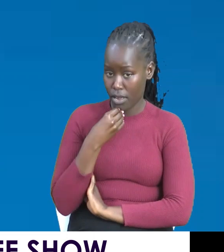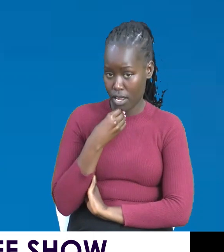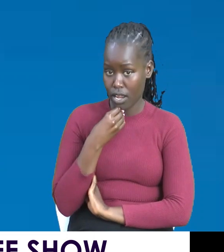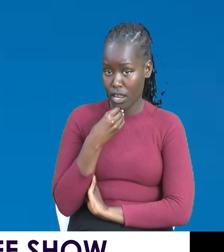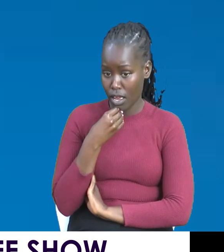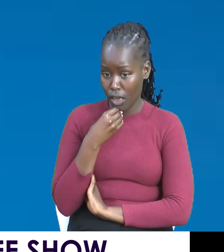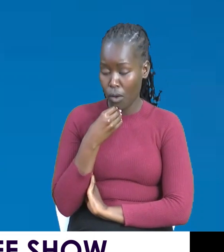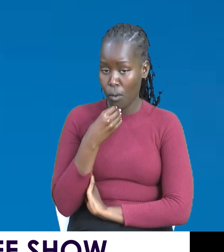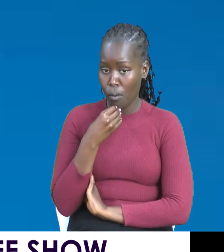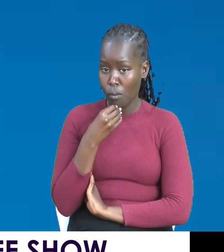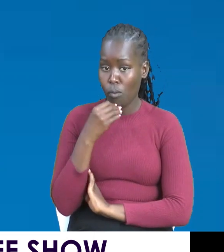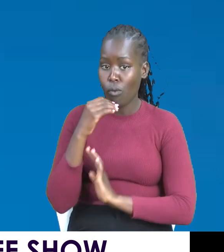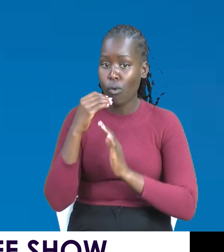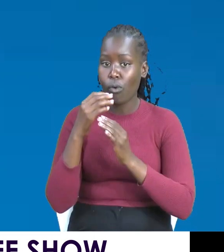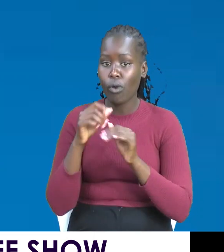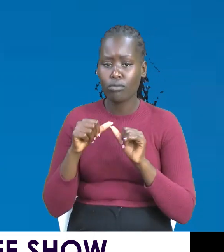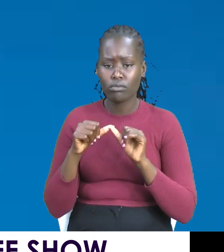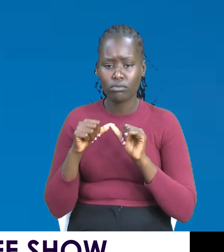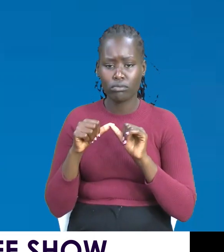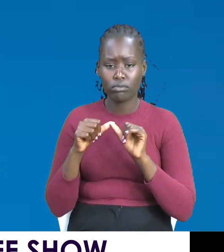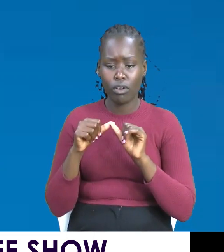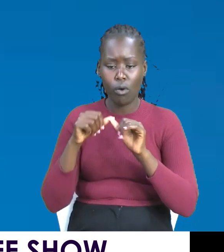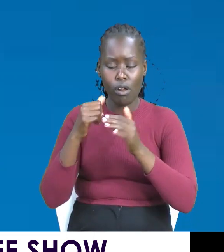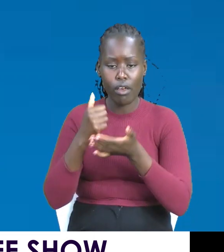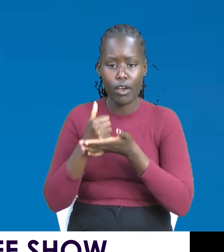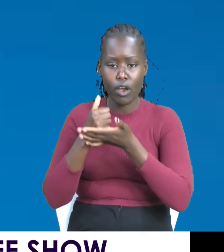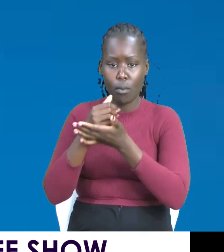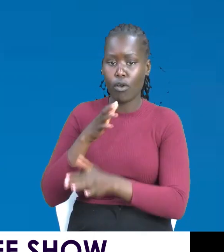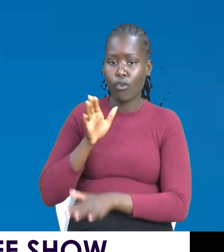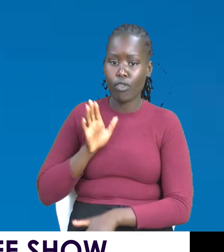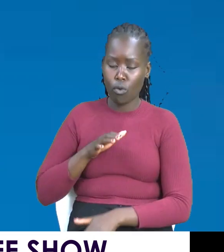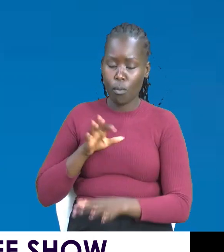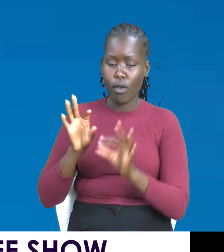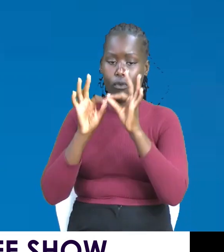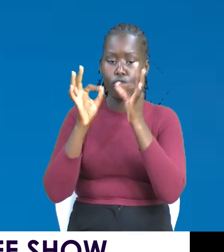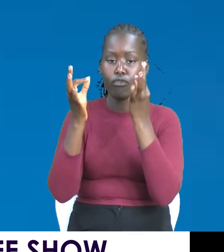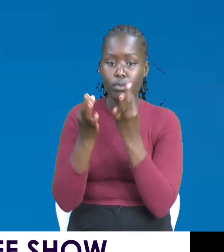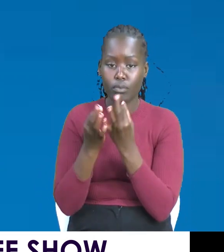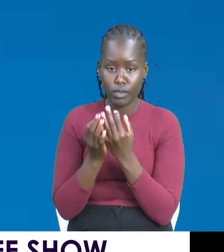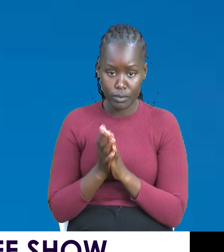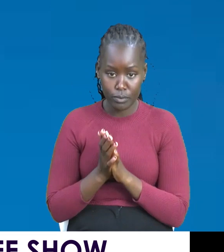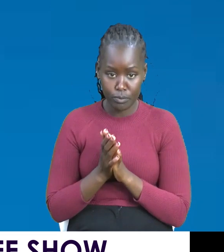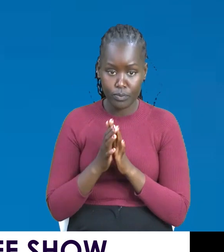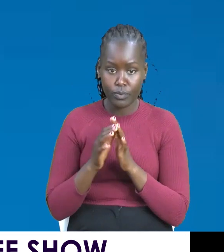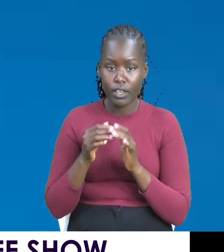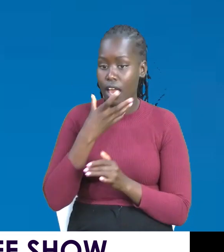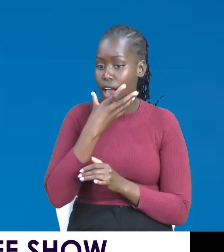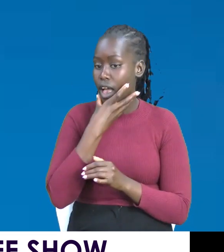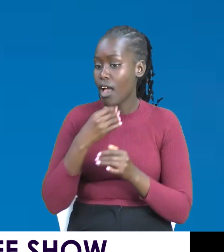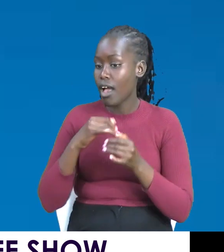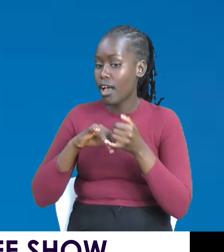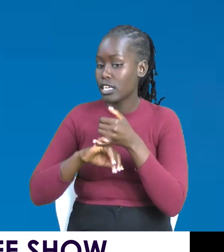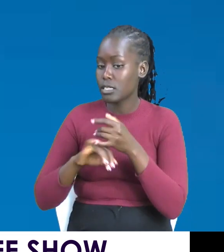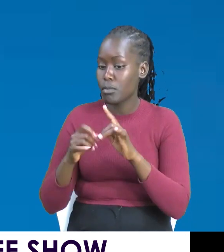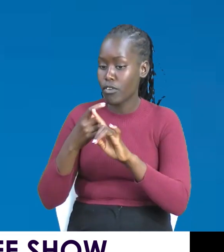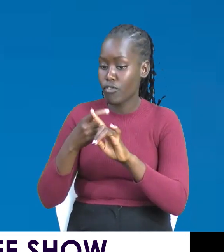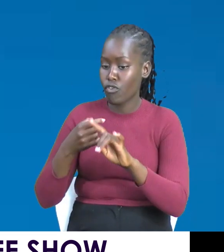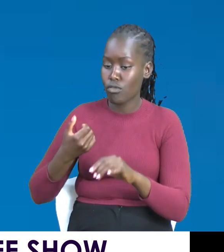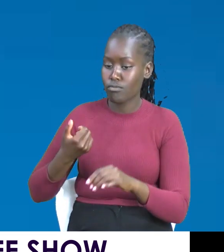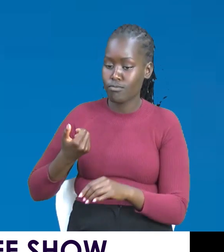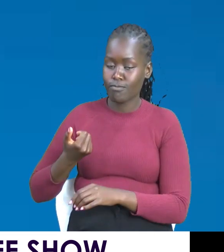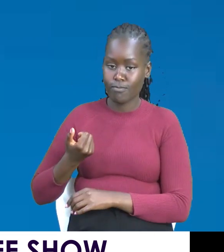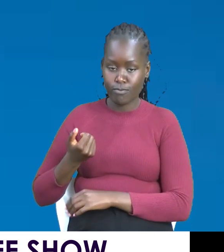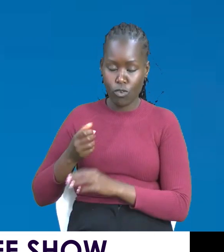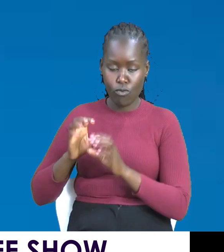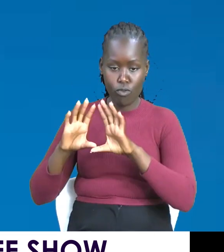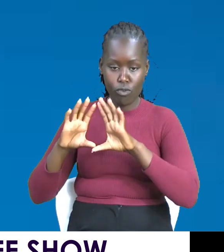the sustainer of the woman. You are the sustainer of the family. Husband comes from the